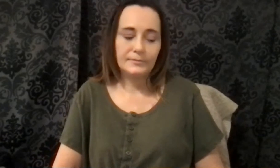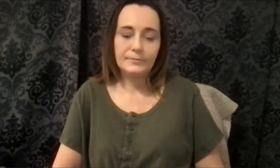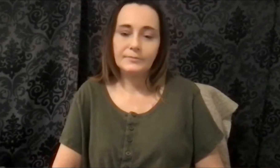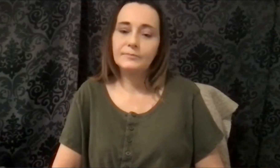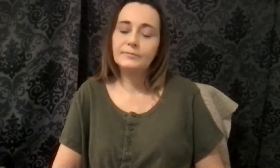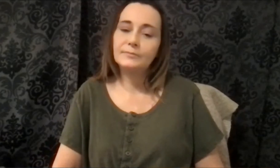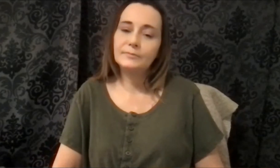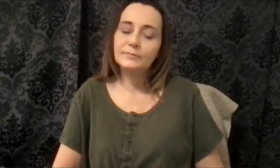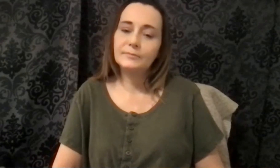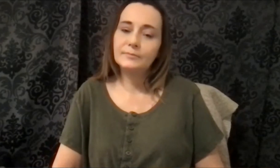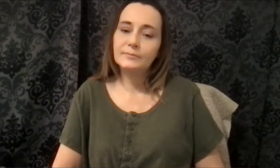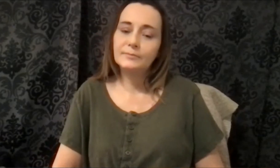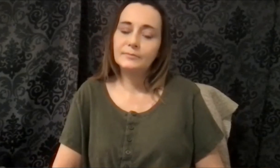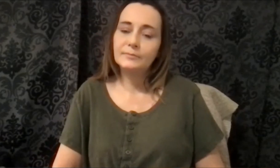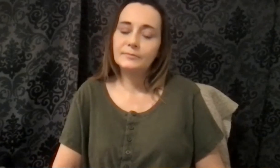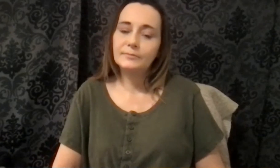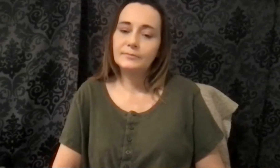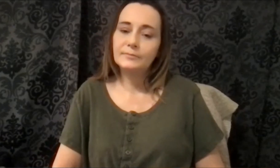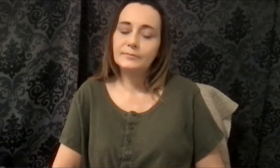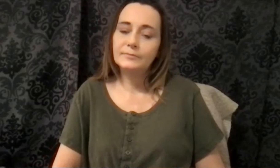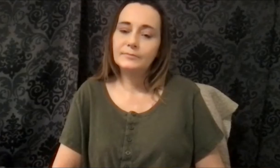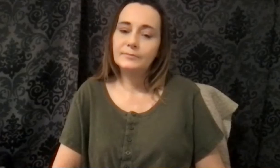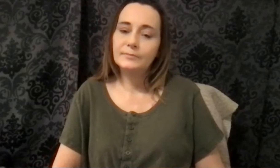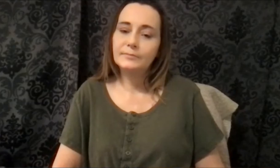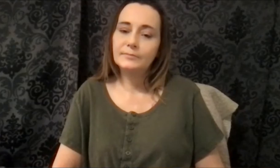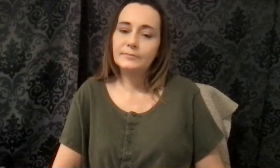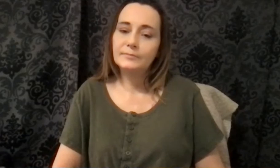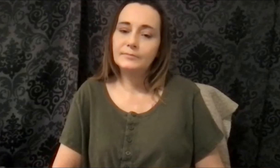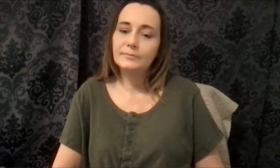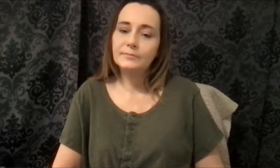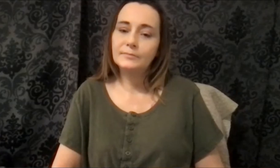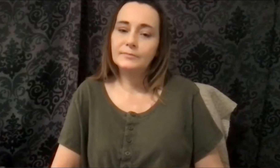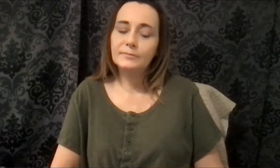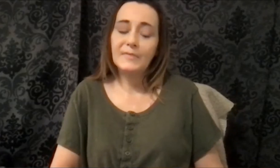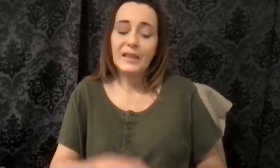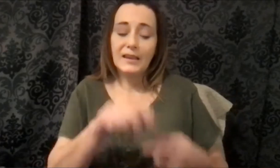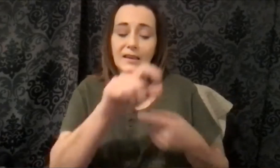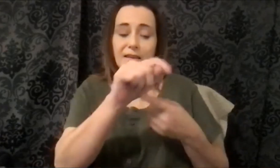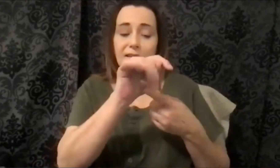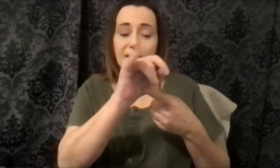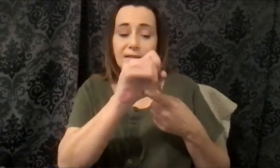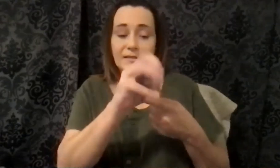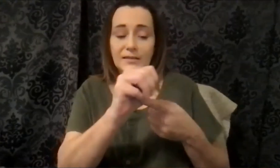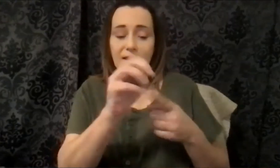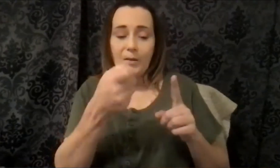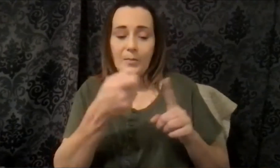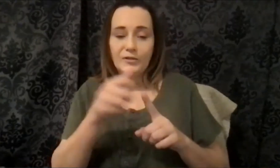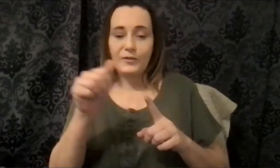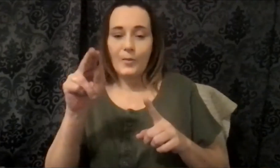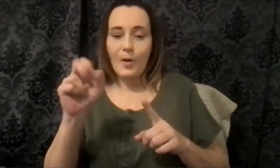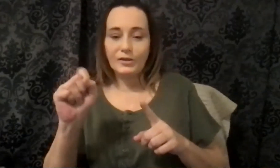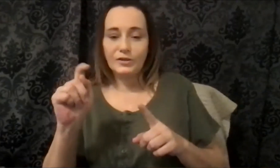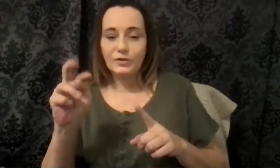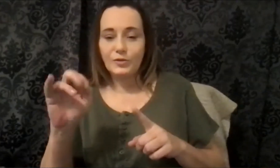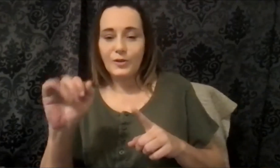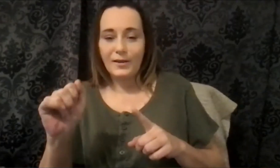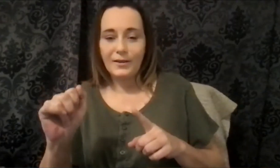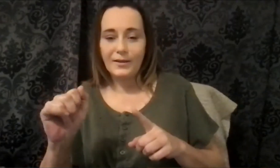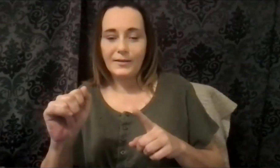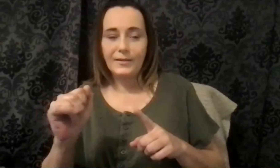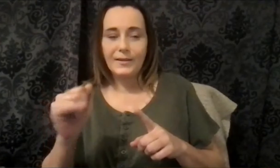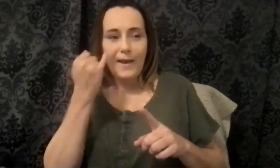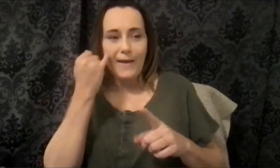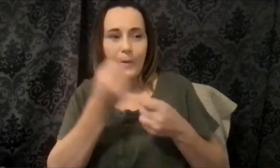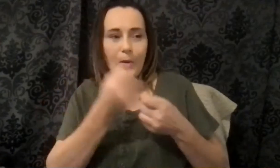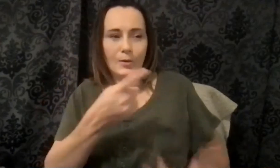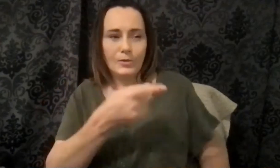the board. Like if we lose Tim, he's from Australia, and I think we're going to lose some balance that we all